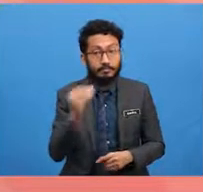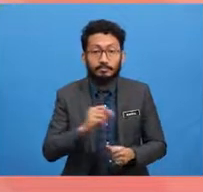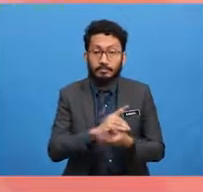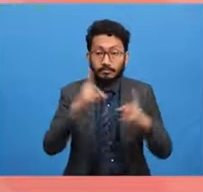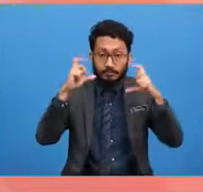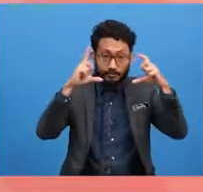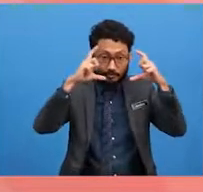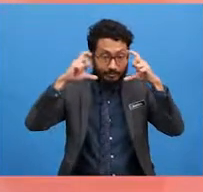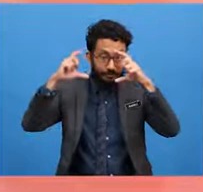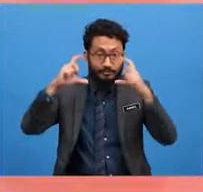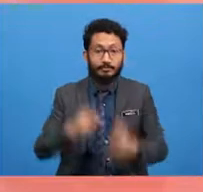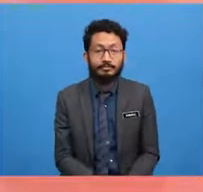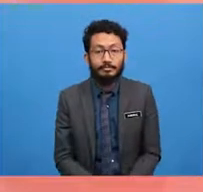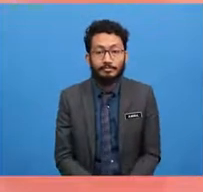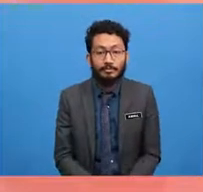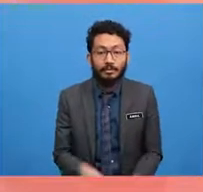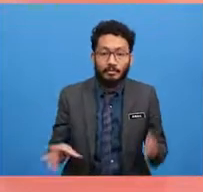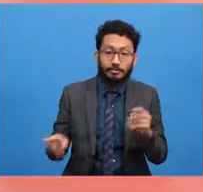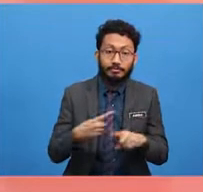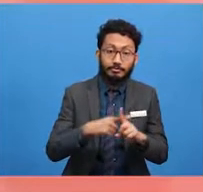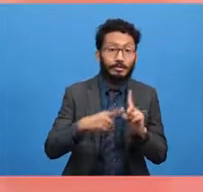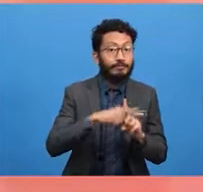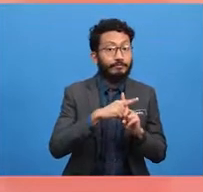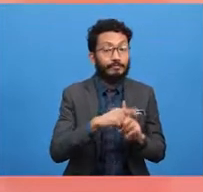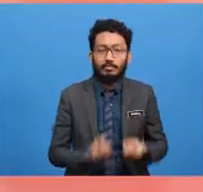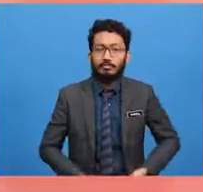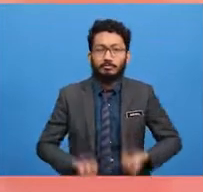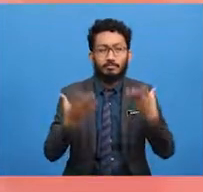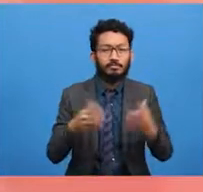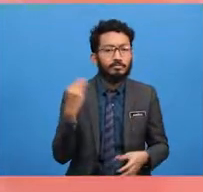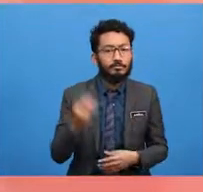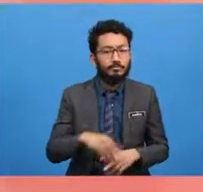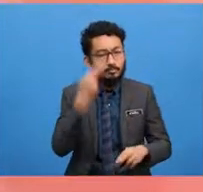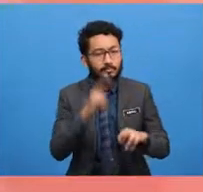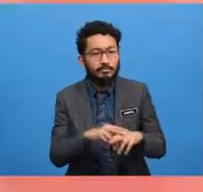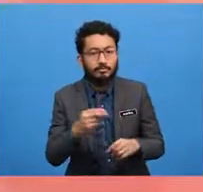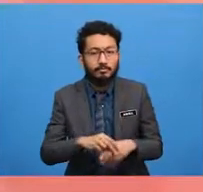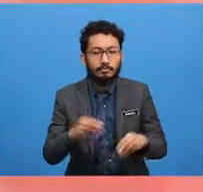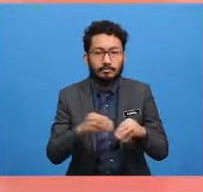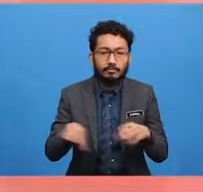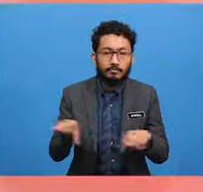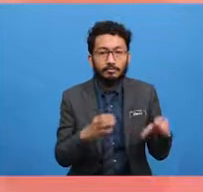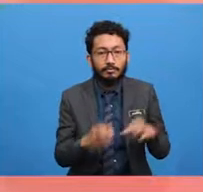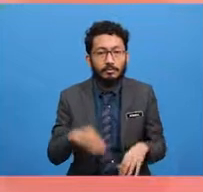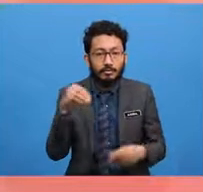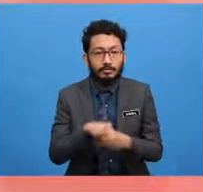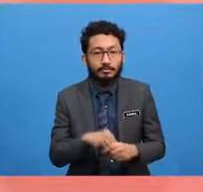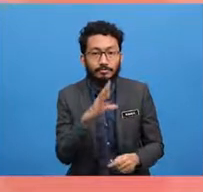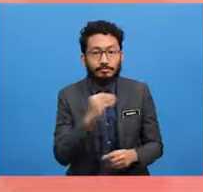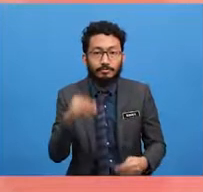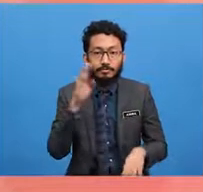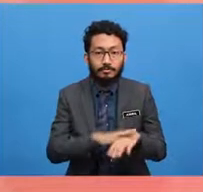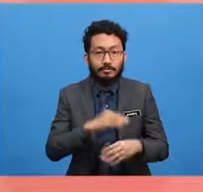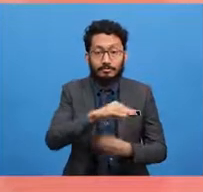photographs. Plus, there are lots of other fun things to do in and around the town.